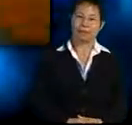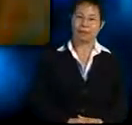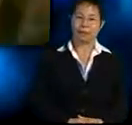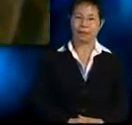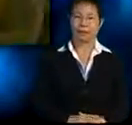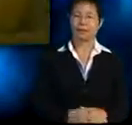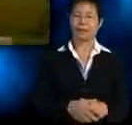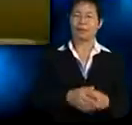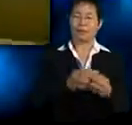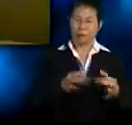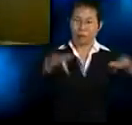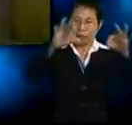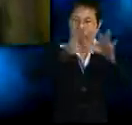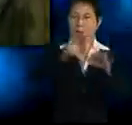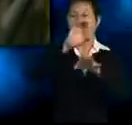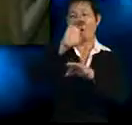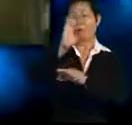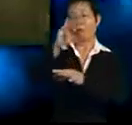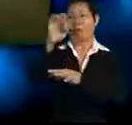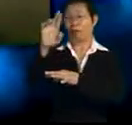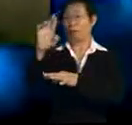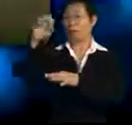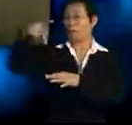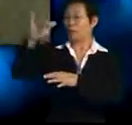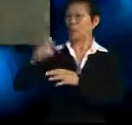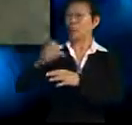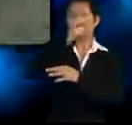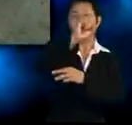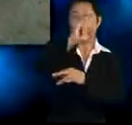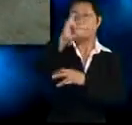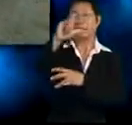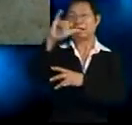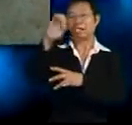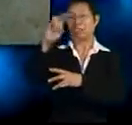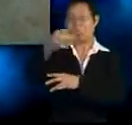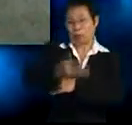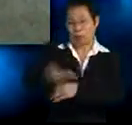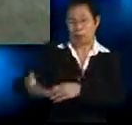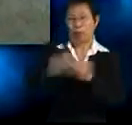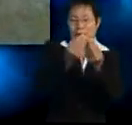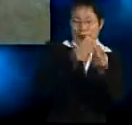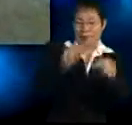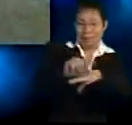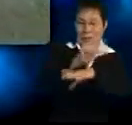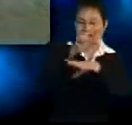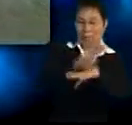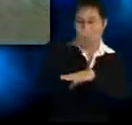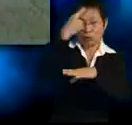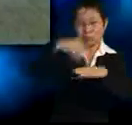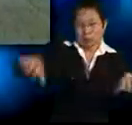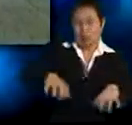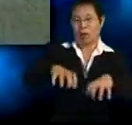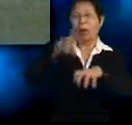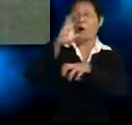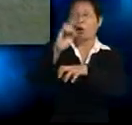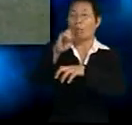The main component of fiber optics is silicon compounds. Sand is also used to make concrete and